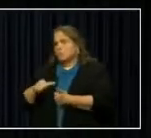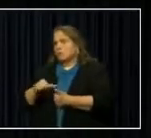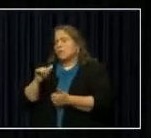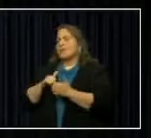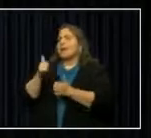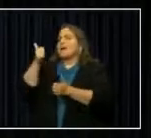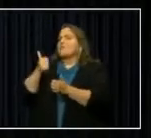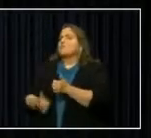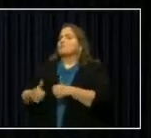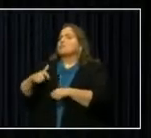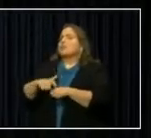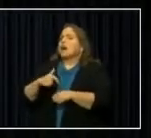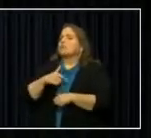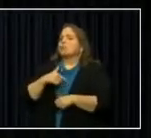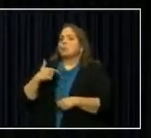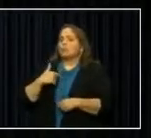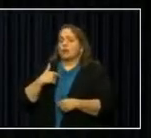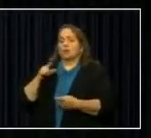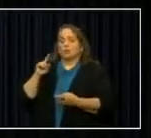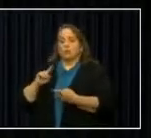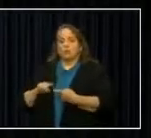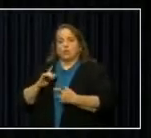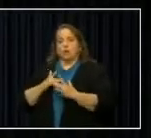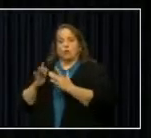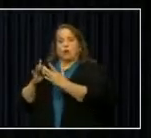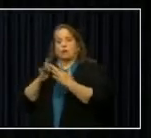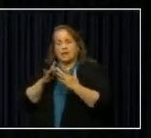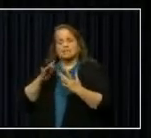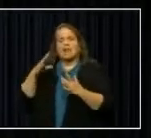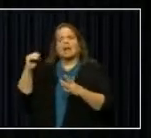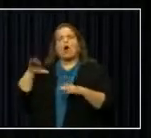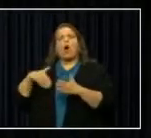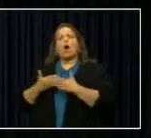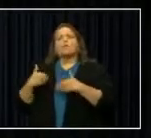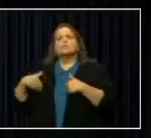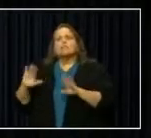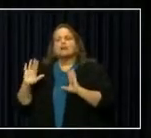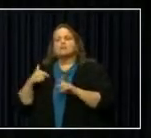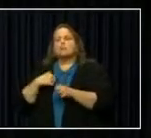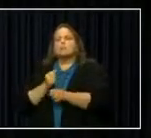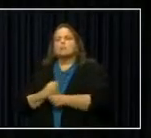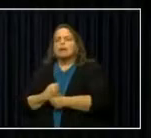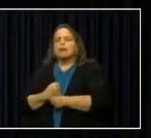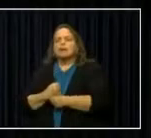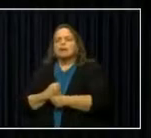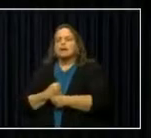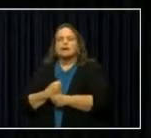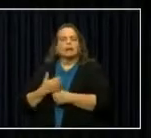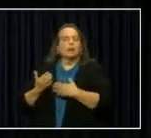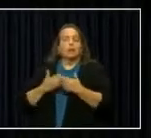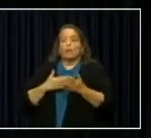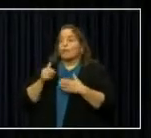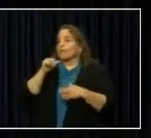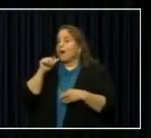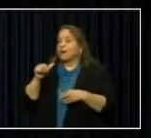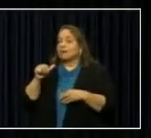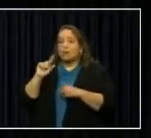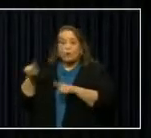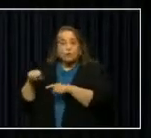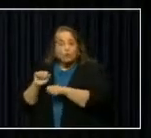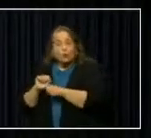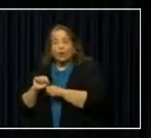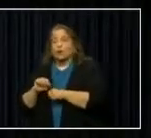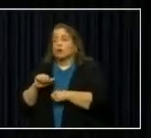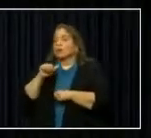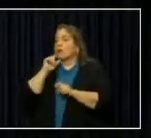that every time we reduce our contacts and all the sacrifices that we're making, whether it's not going to work, whether it's